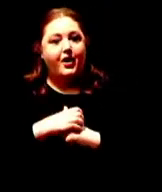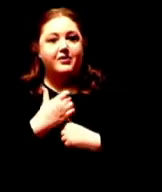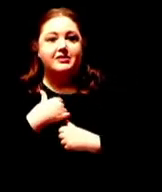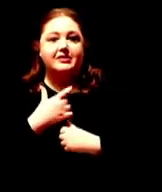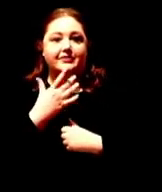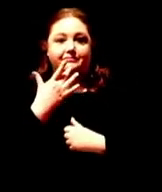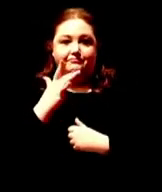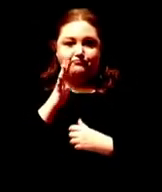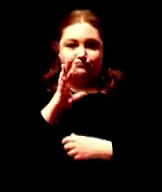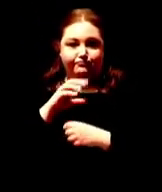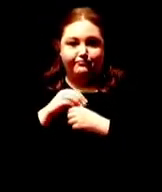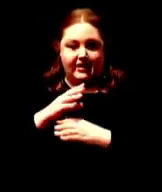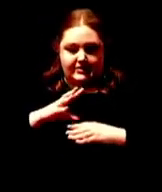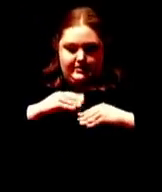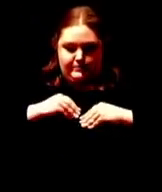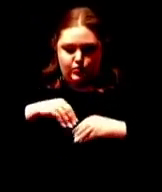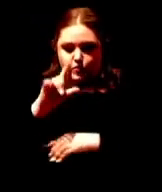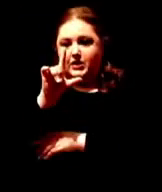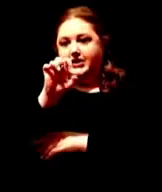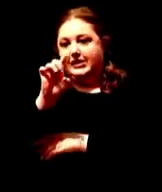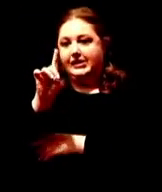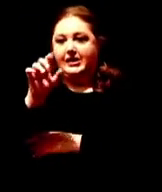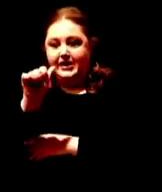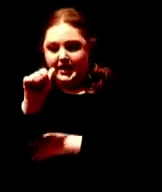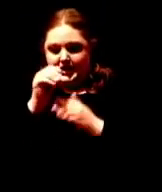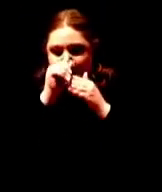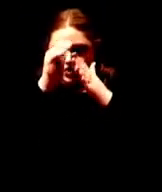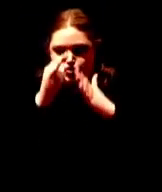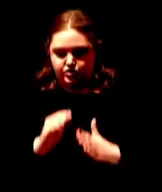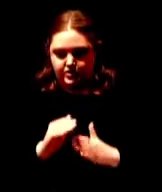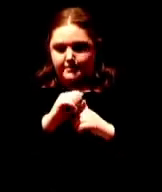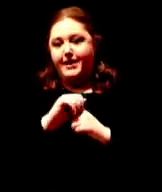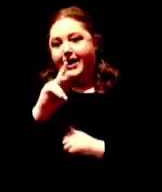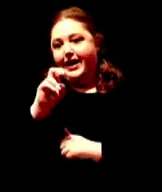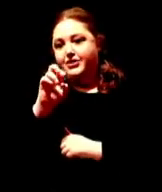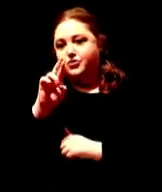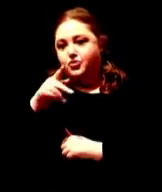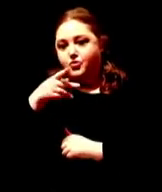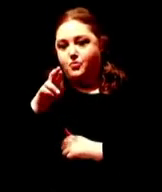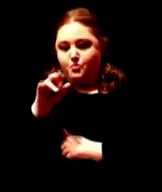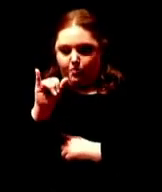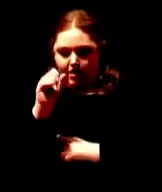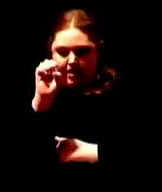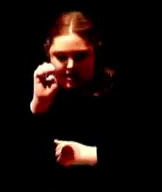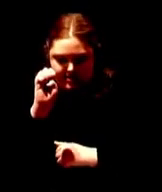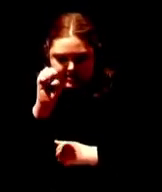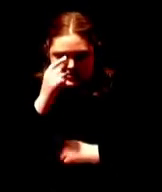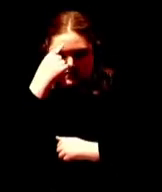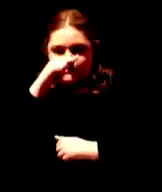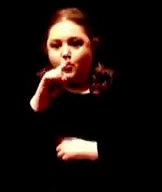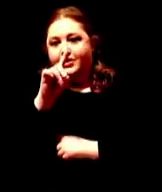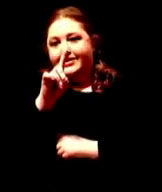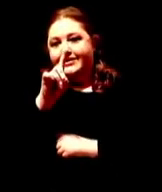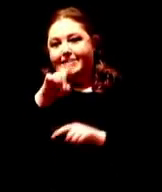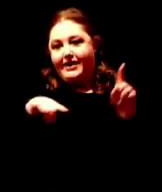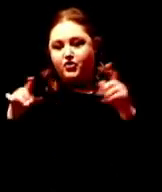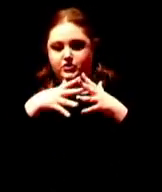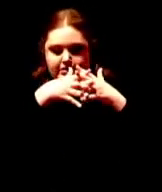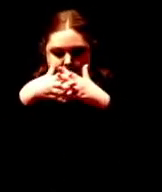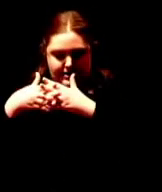being accepted into LEADA, which is Leadership Enterprise for a Diverse America, which is a selective program that helps